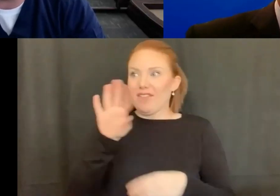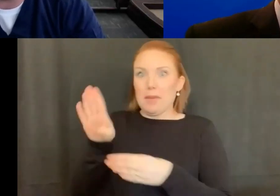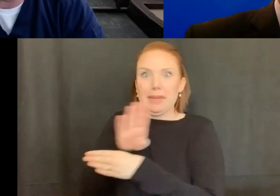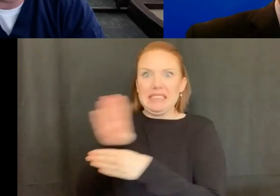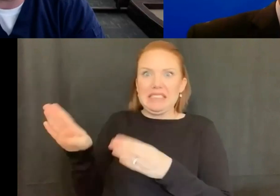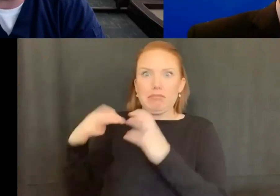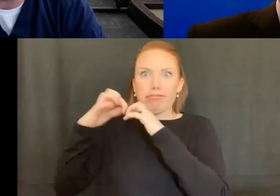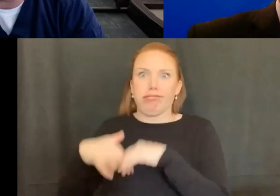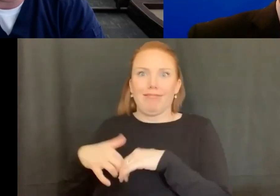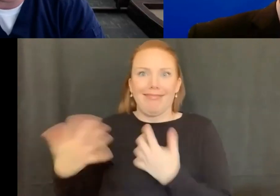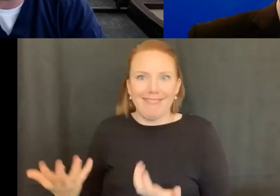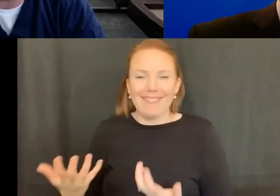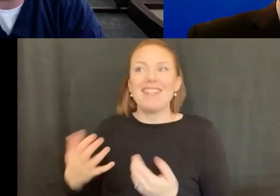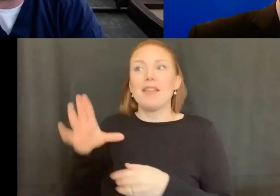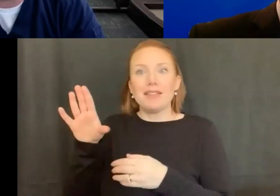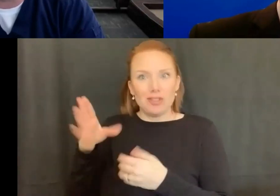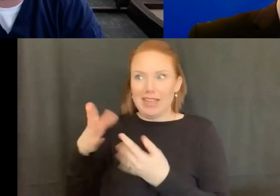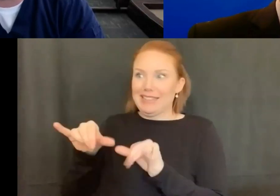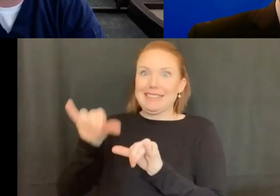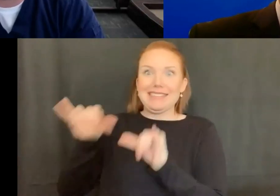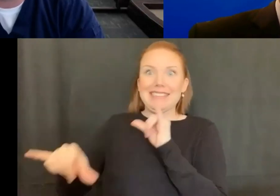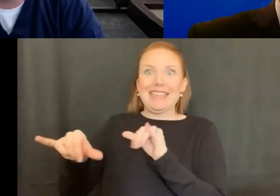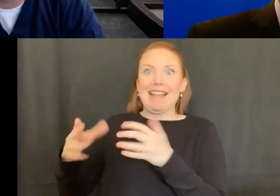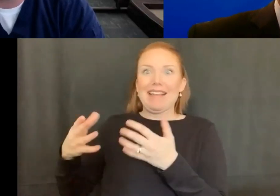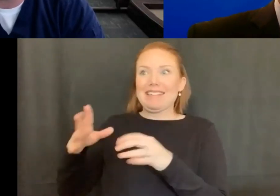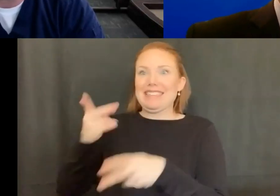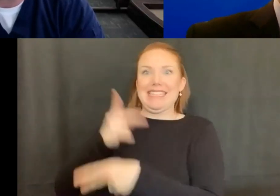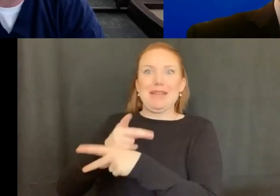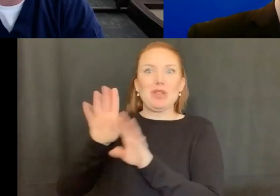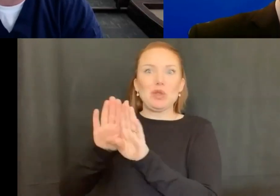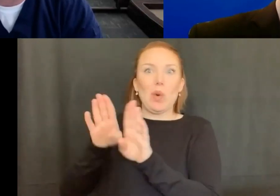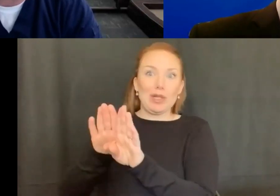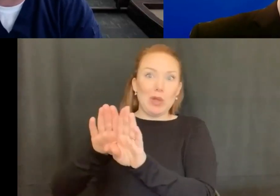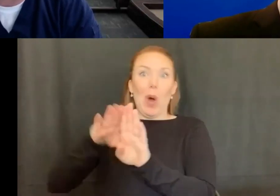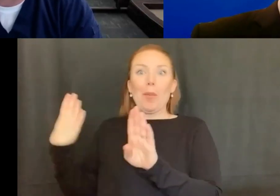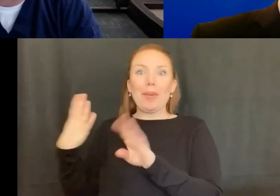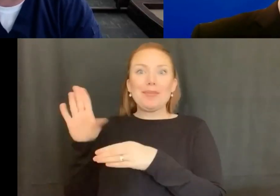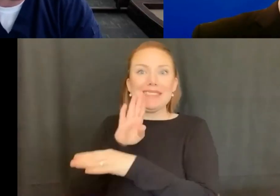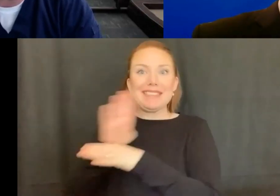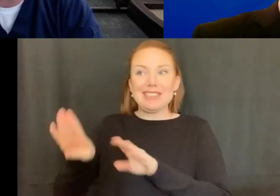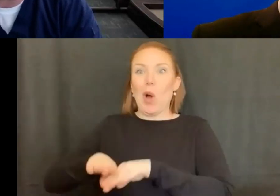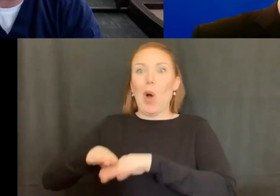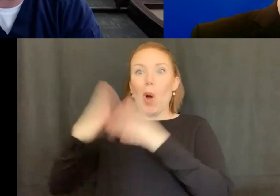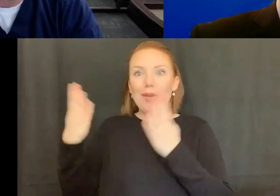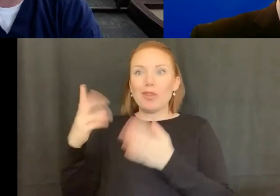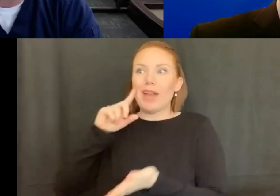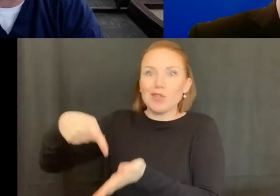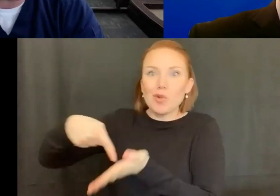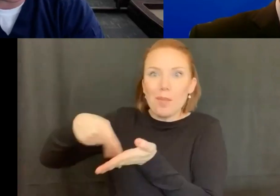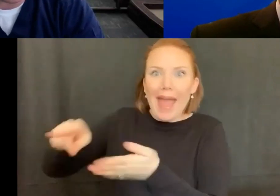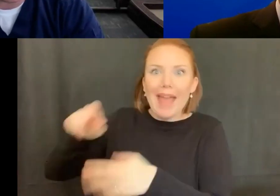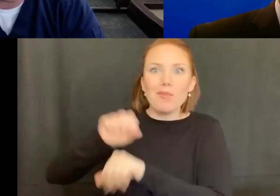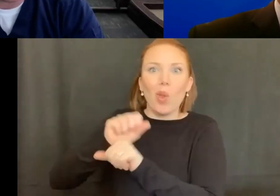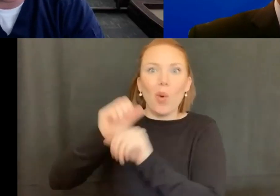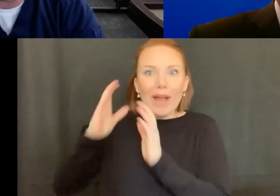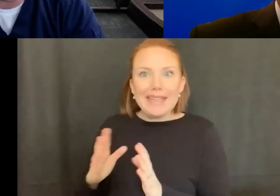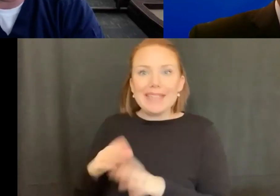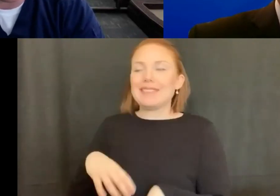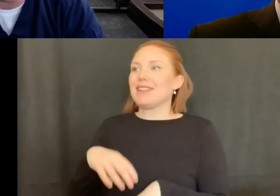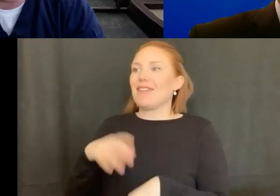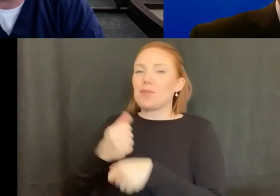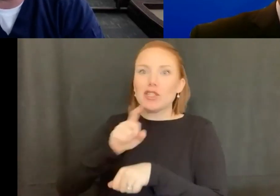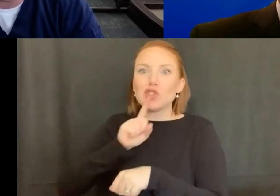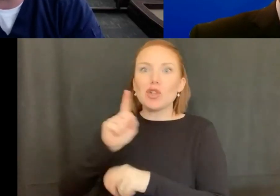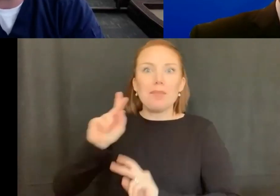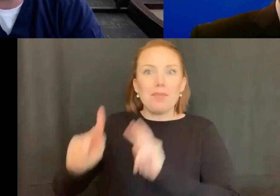and people need to be paid, and That's right. people need to know when they're supposed to come in and what they're supposed to be doing,